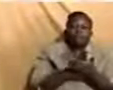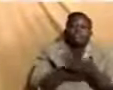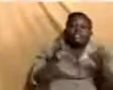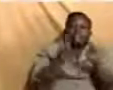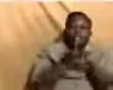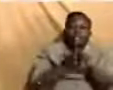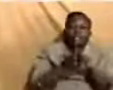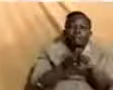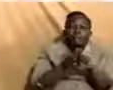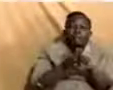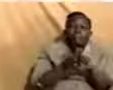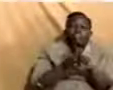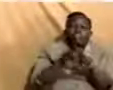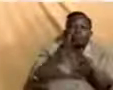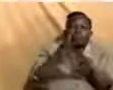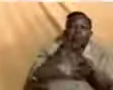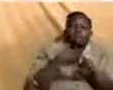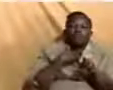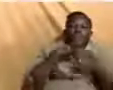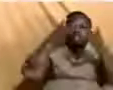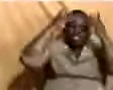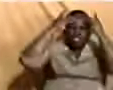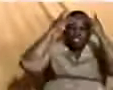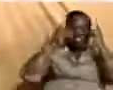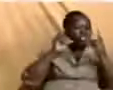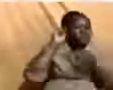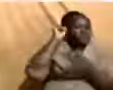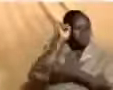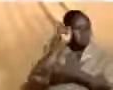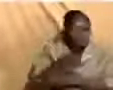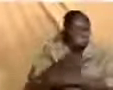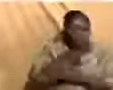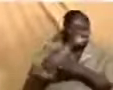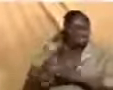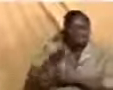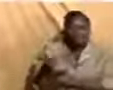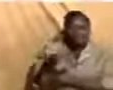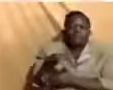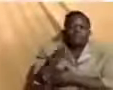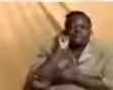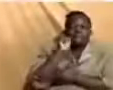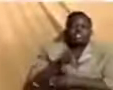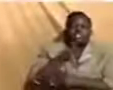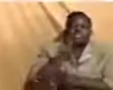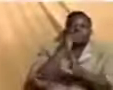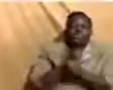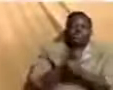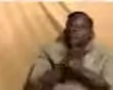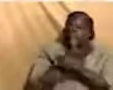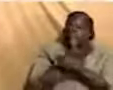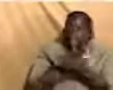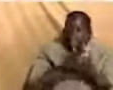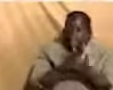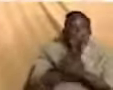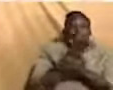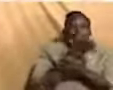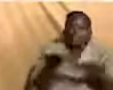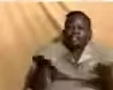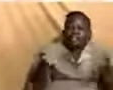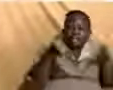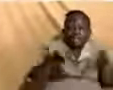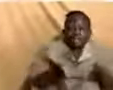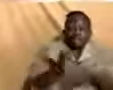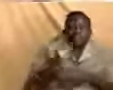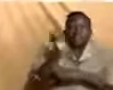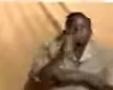And therefore, the Bellevue decision case is wrong. Depart from it and do the right thing. Because right now the president